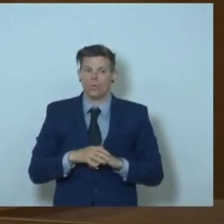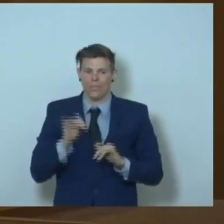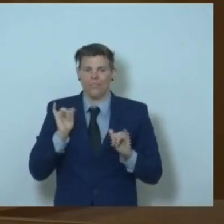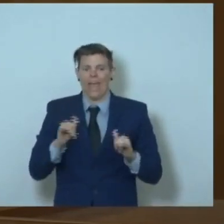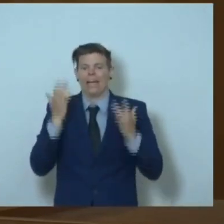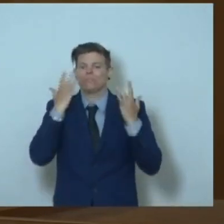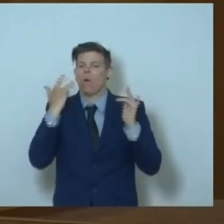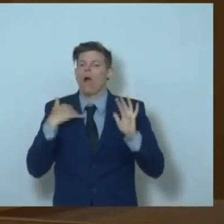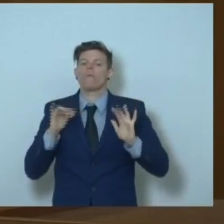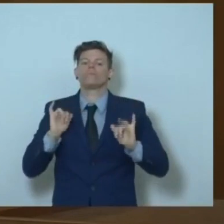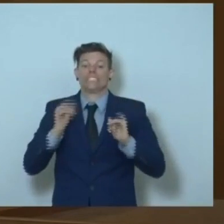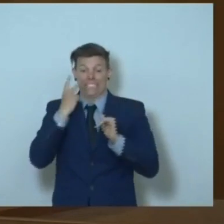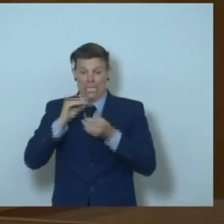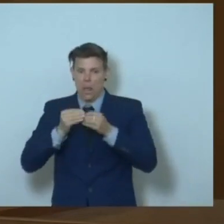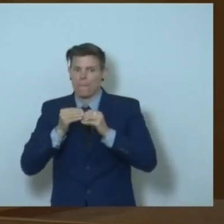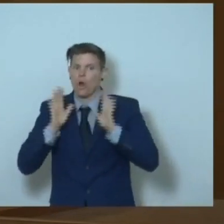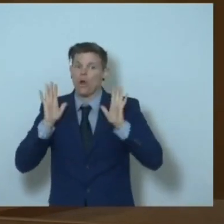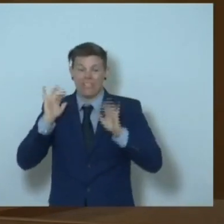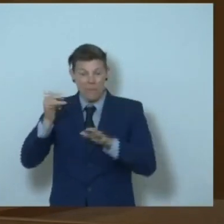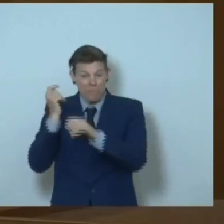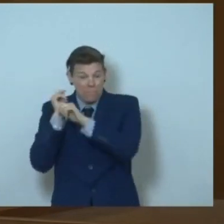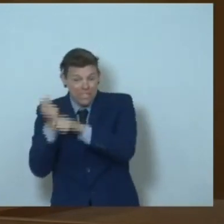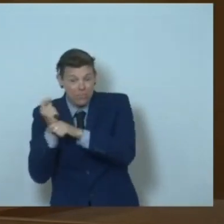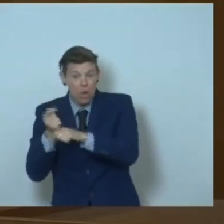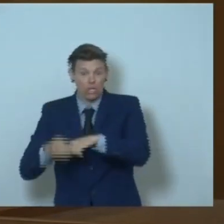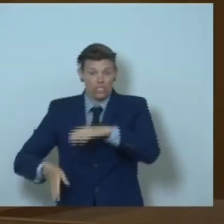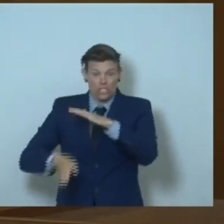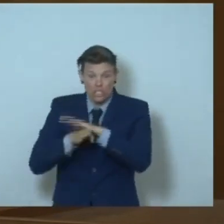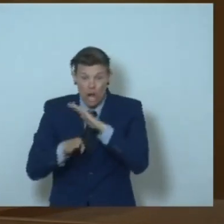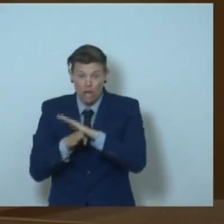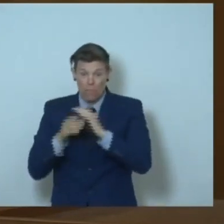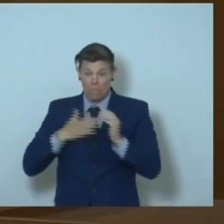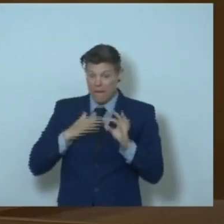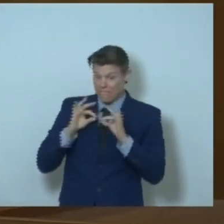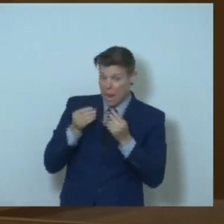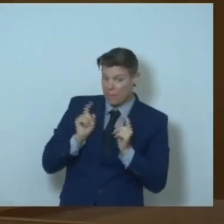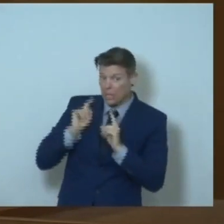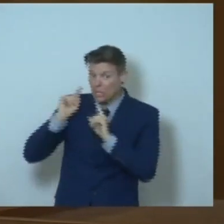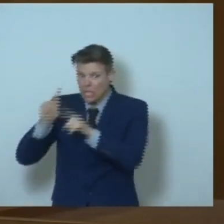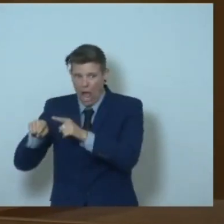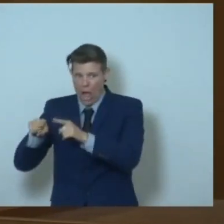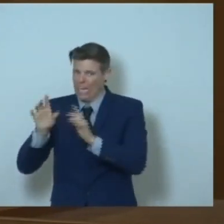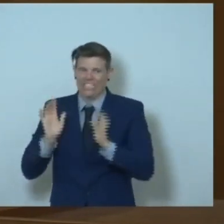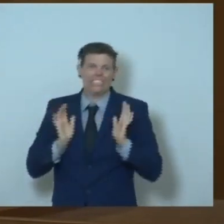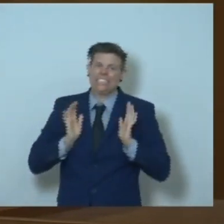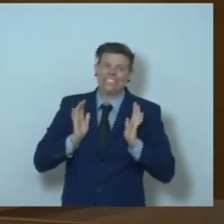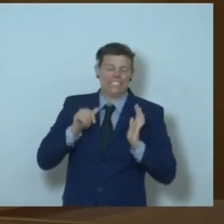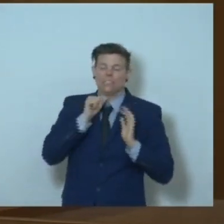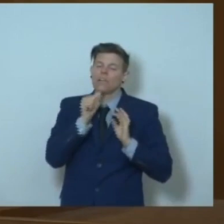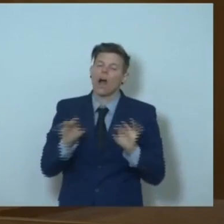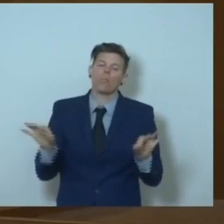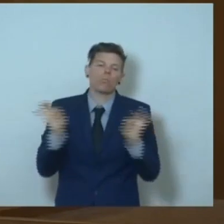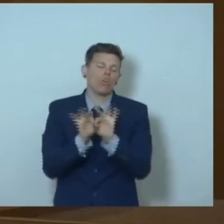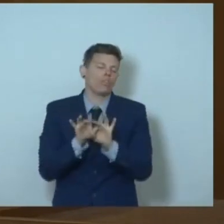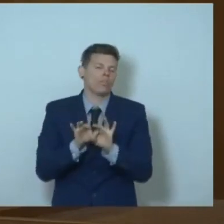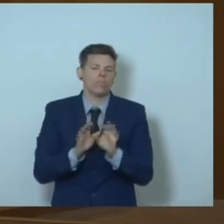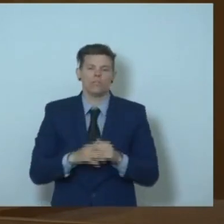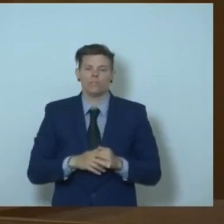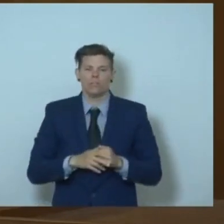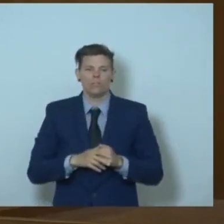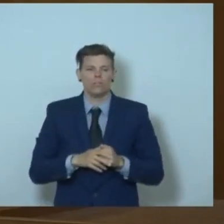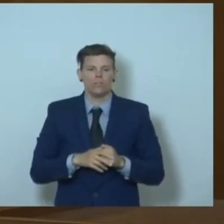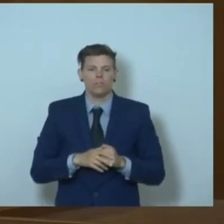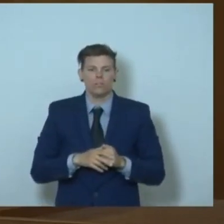isotope game this summer with my family, or my own enthusiasm to going to a United